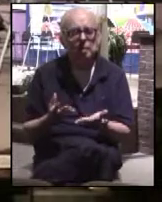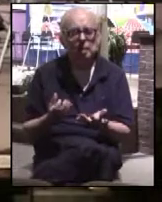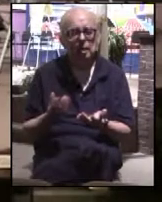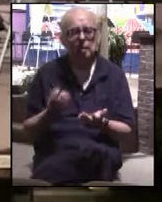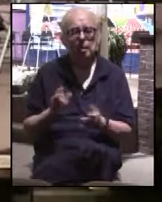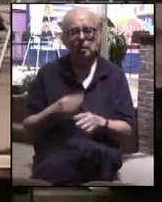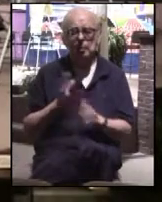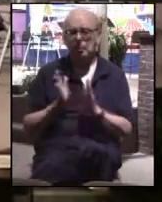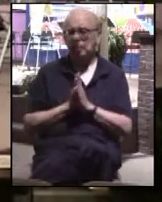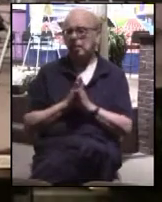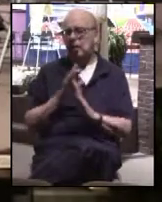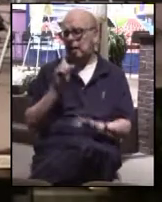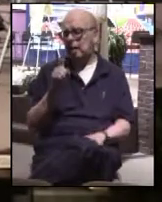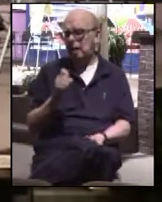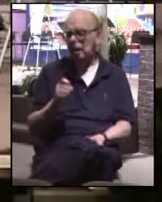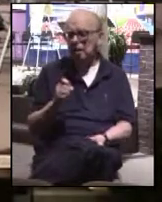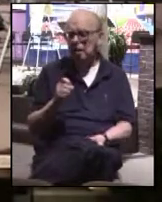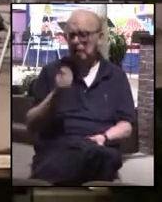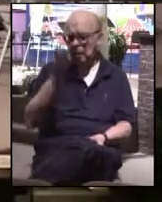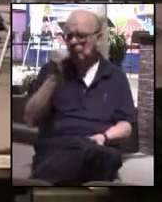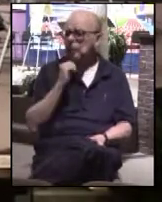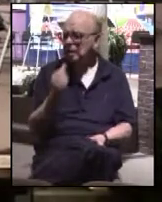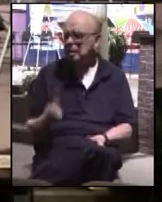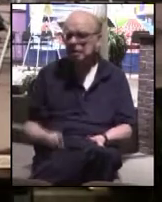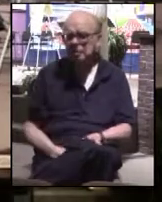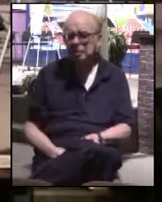and you ask yourself sometimes well why not